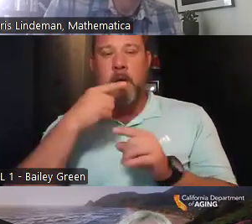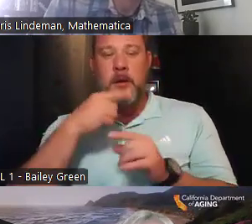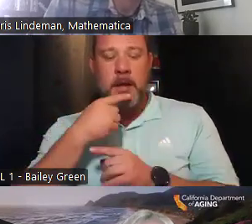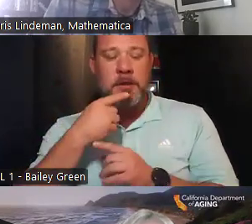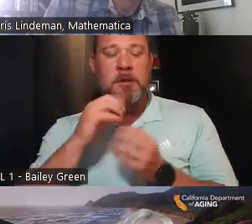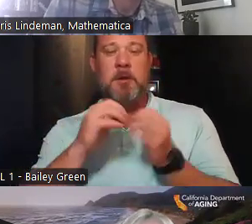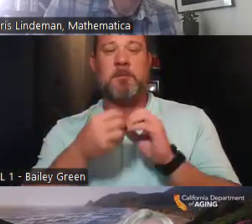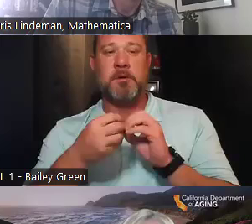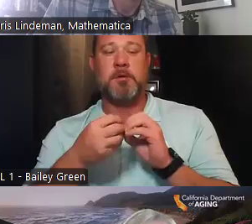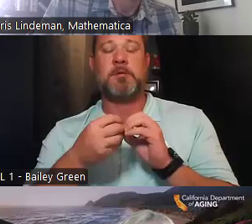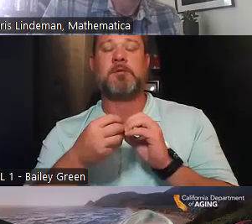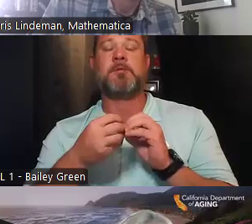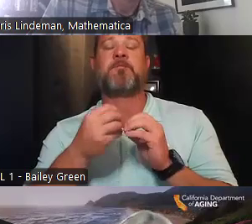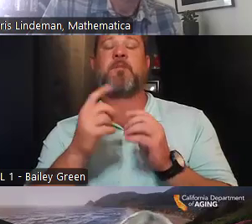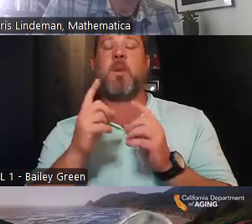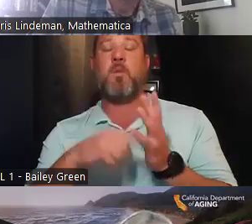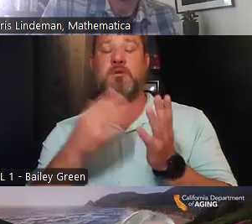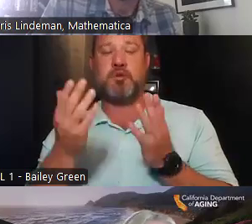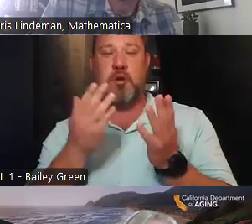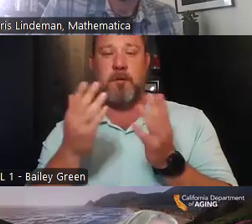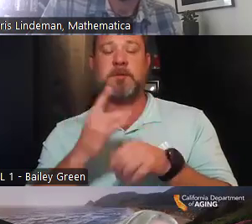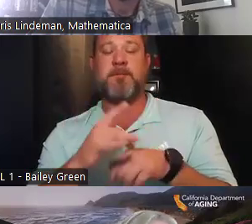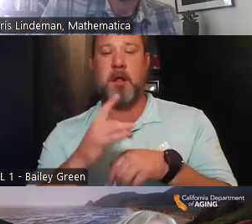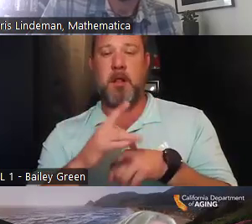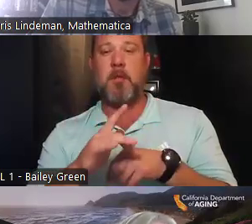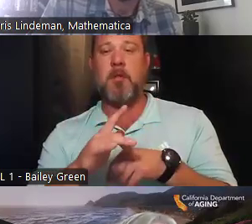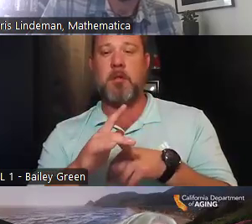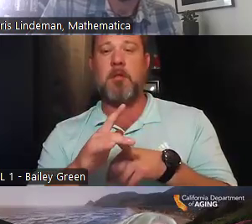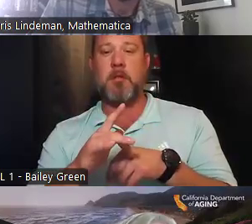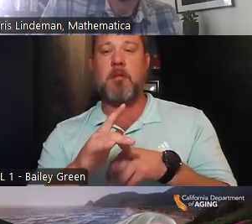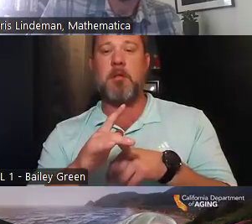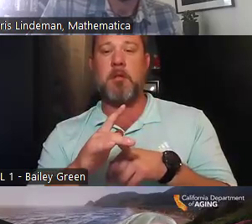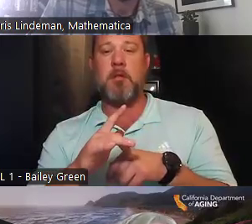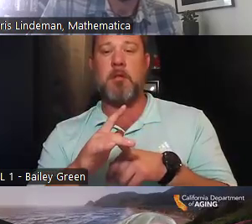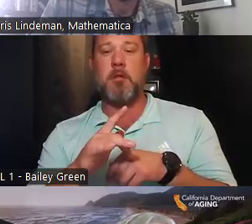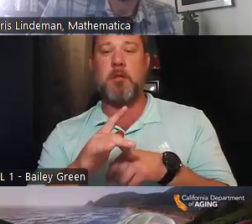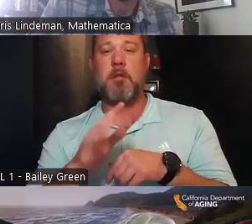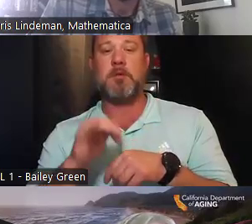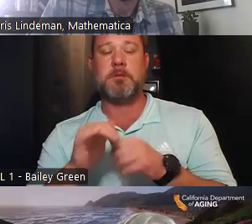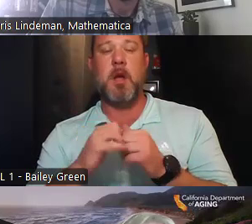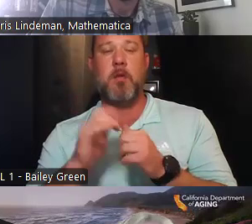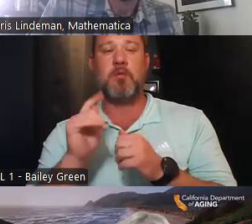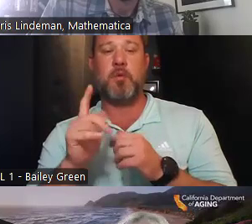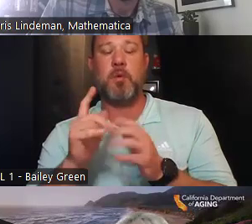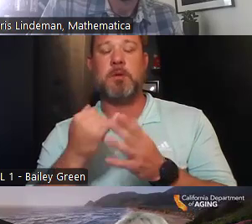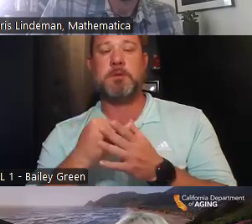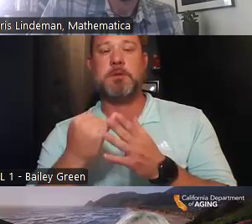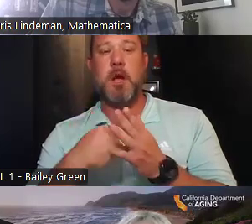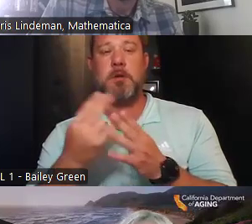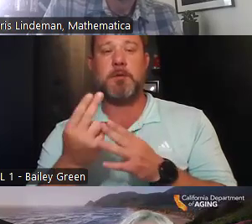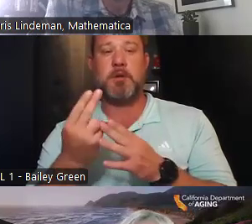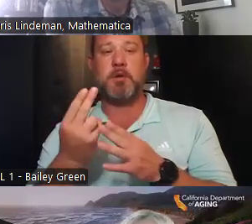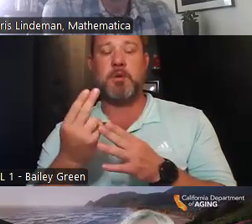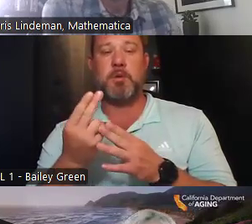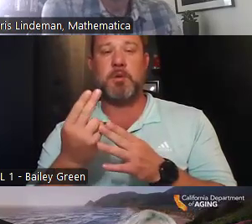population, about what services are available. Is really how this tool is designed to be used.